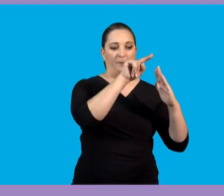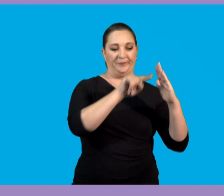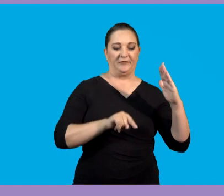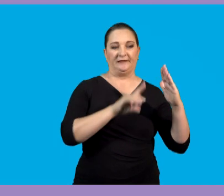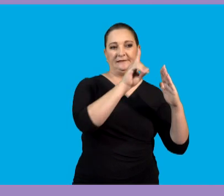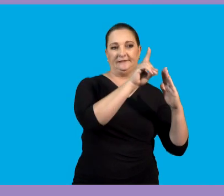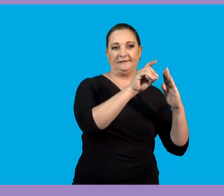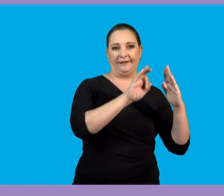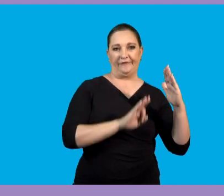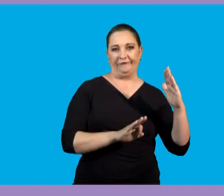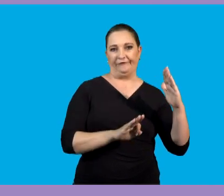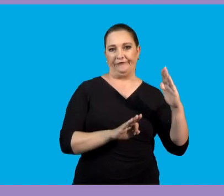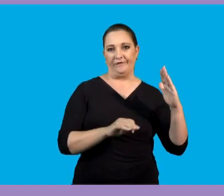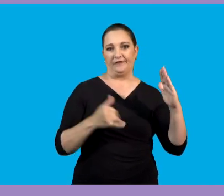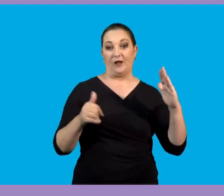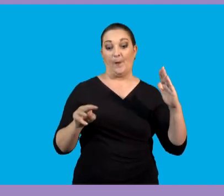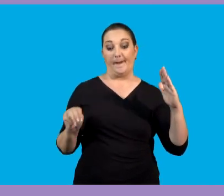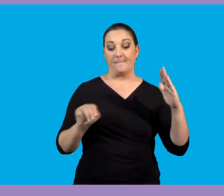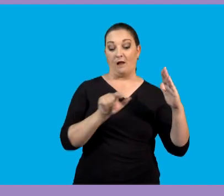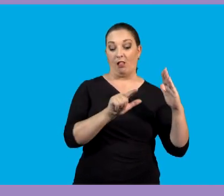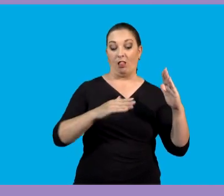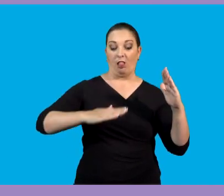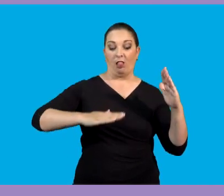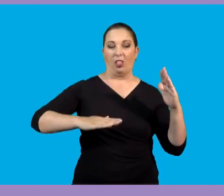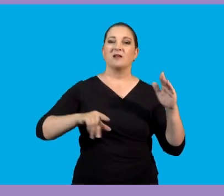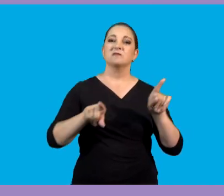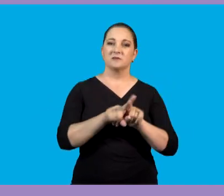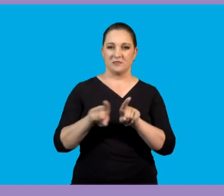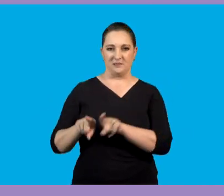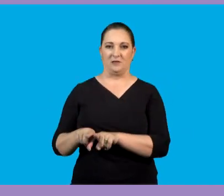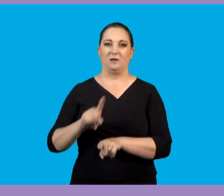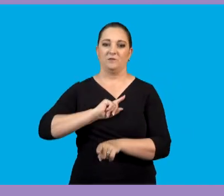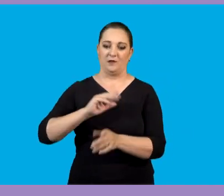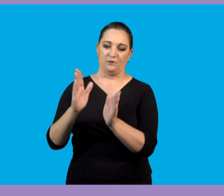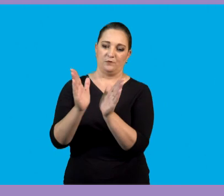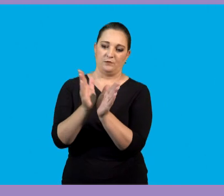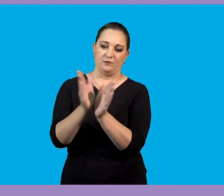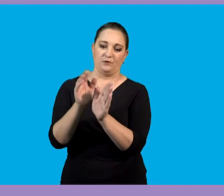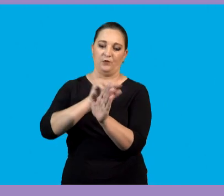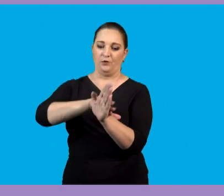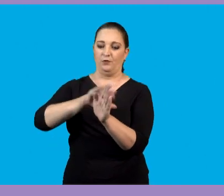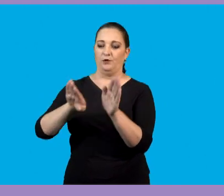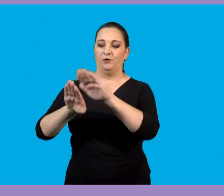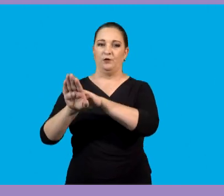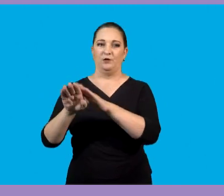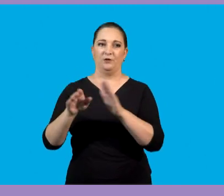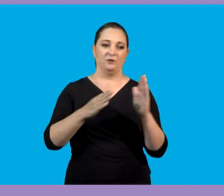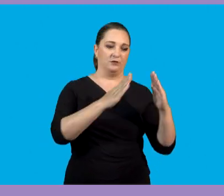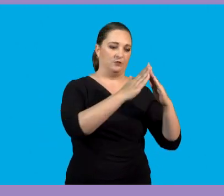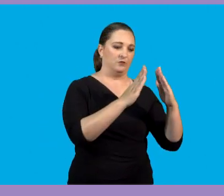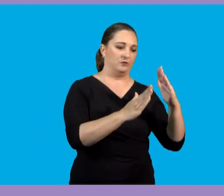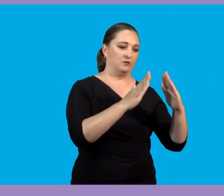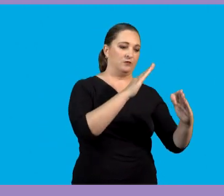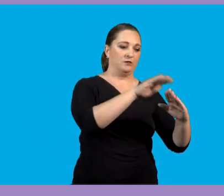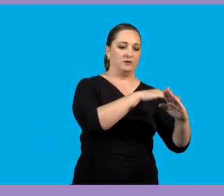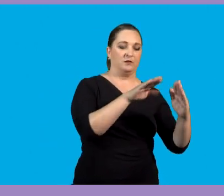centimeters. Again, we're given that MH is equals to ML, so that means that ML is also 9 centimeters. So we